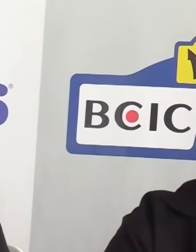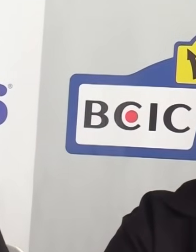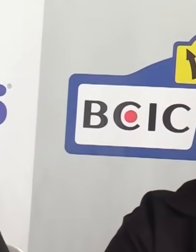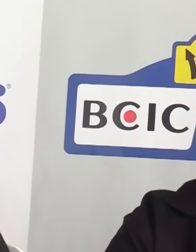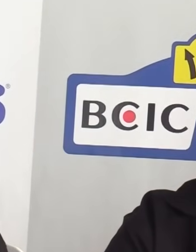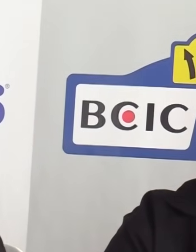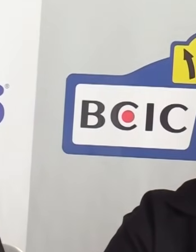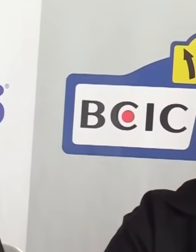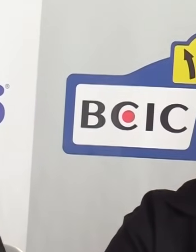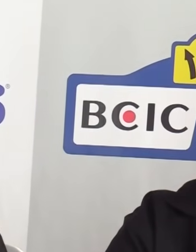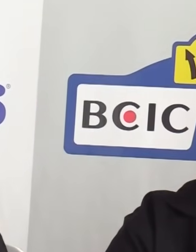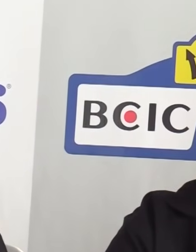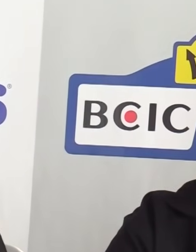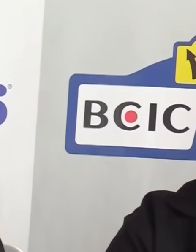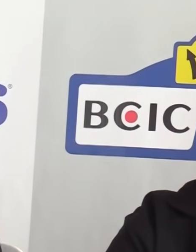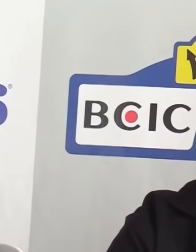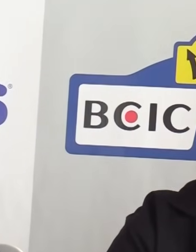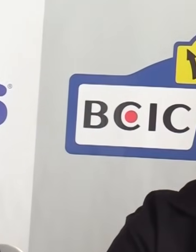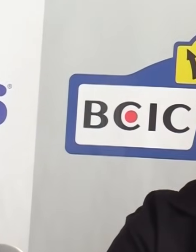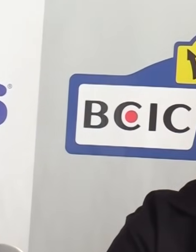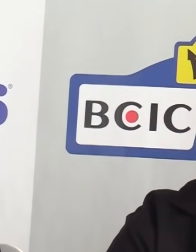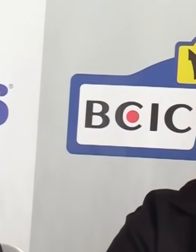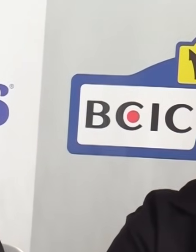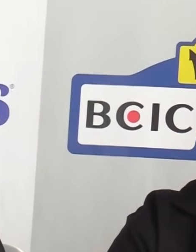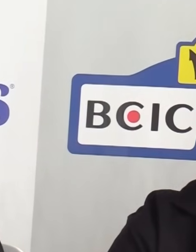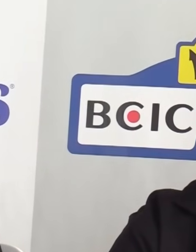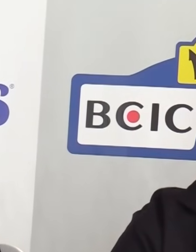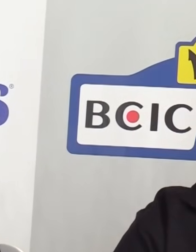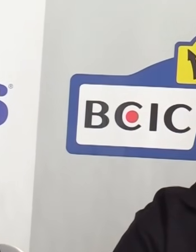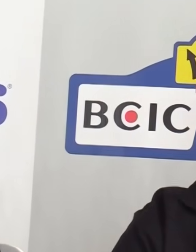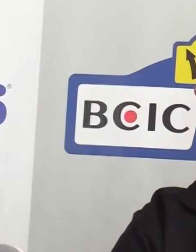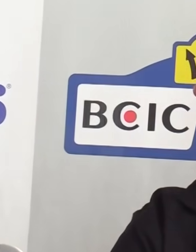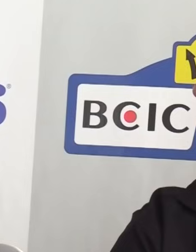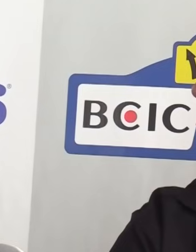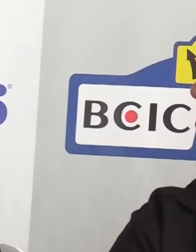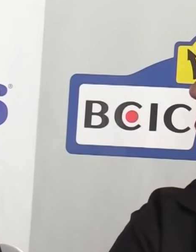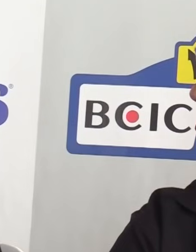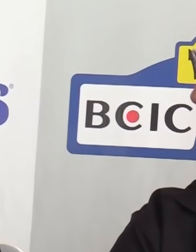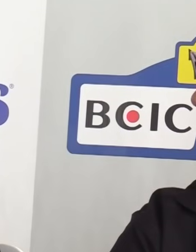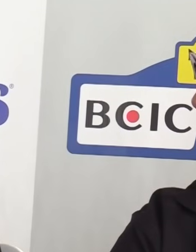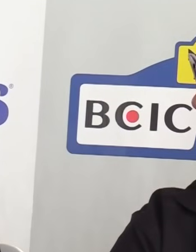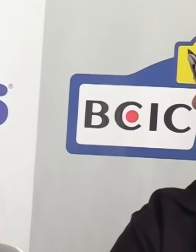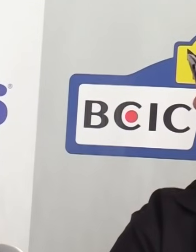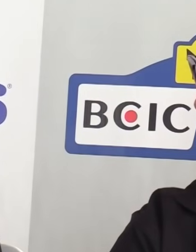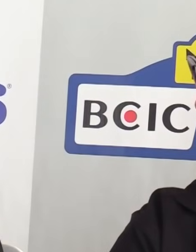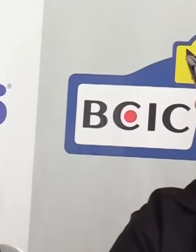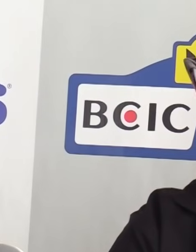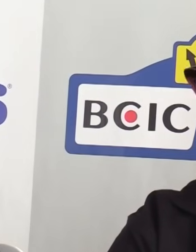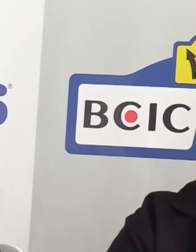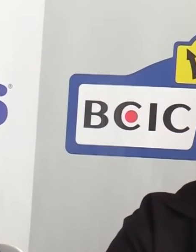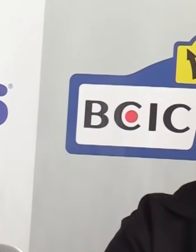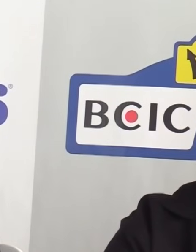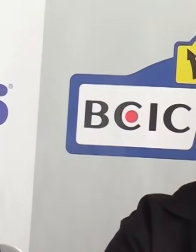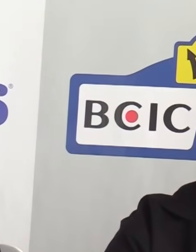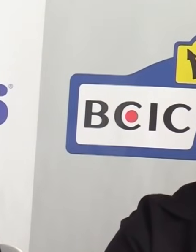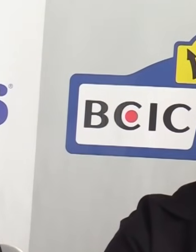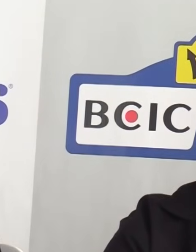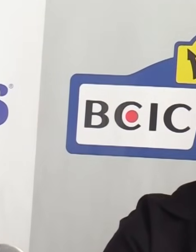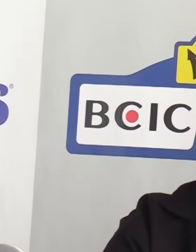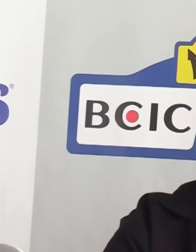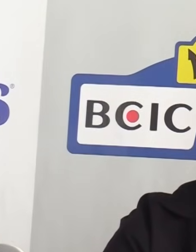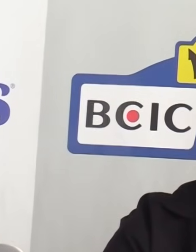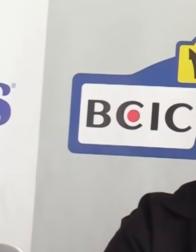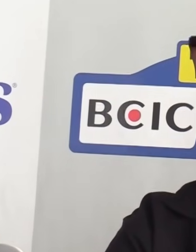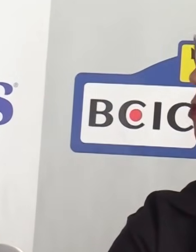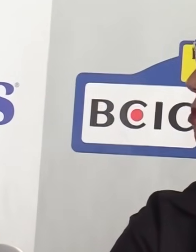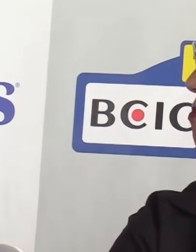is truly one of a kind. And after almost 8 years on the island, over 8 years on the island, we know Rally Barbados is